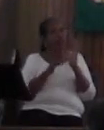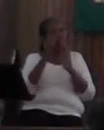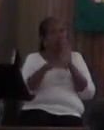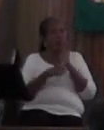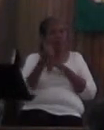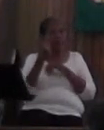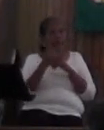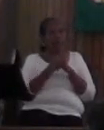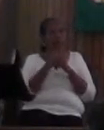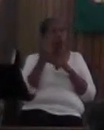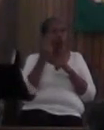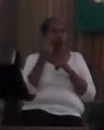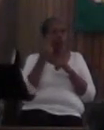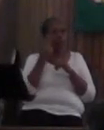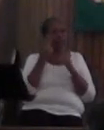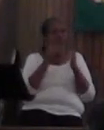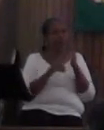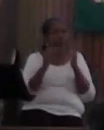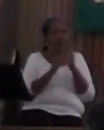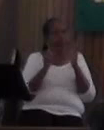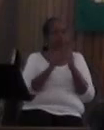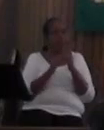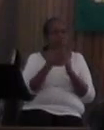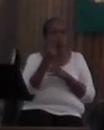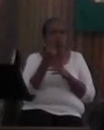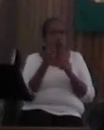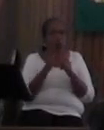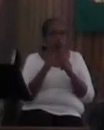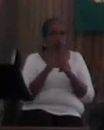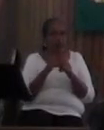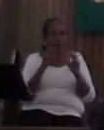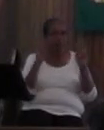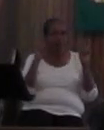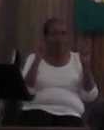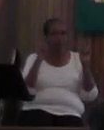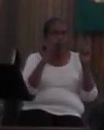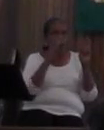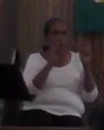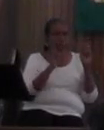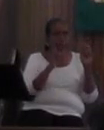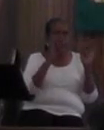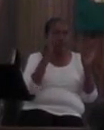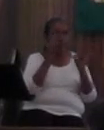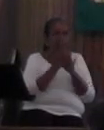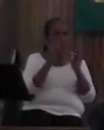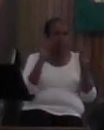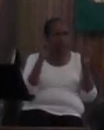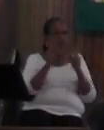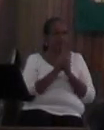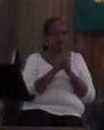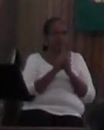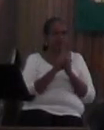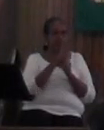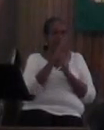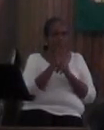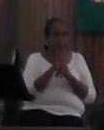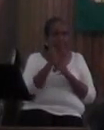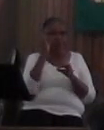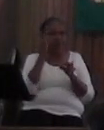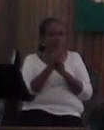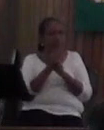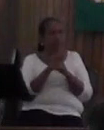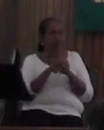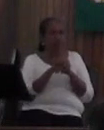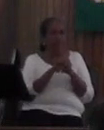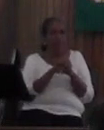see repeatedly two words, by faith, by faith, by faith. Here